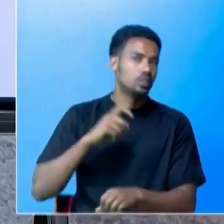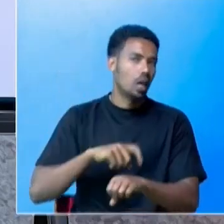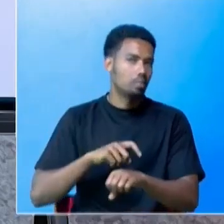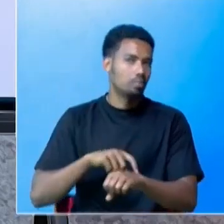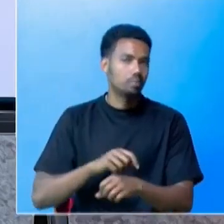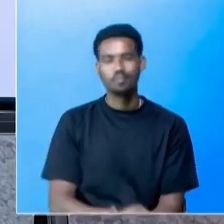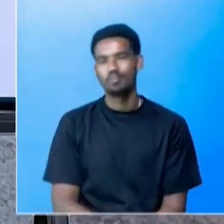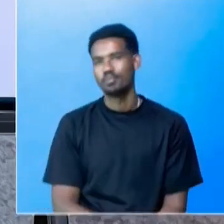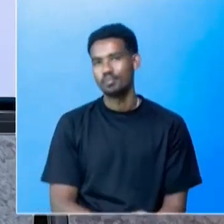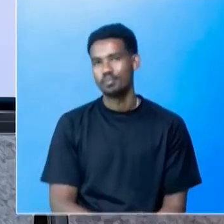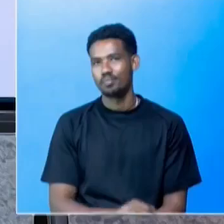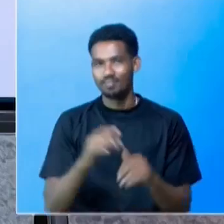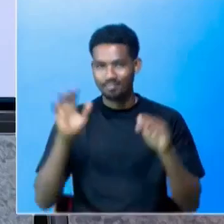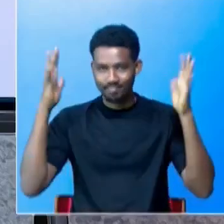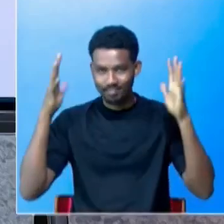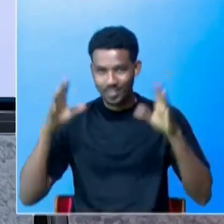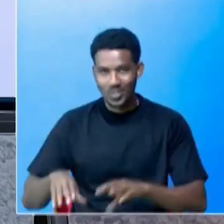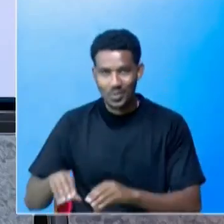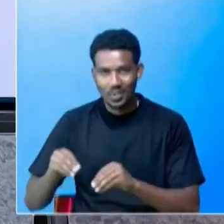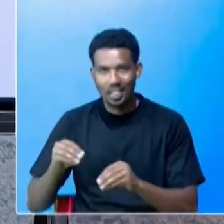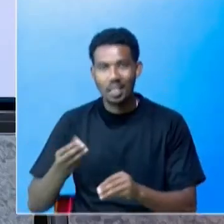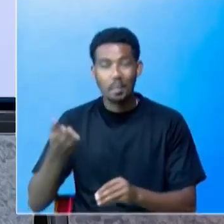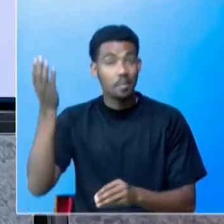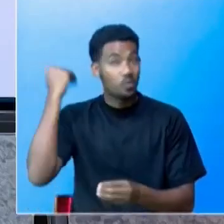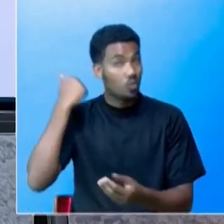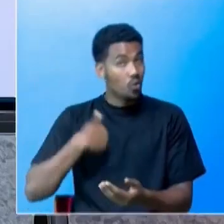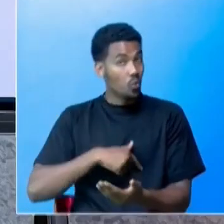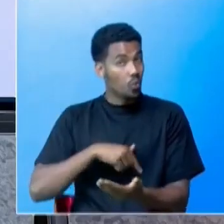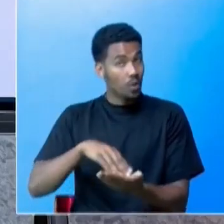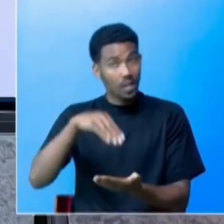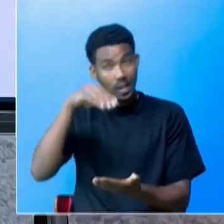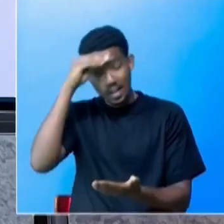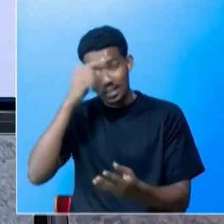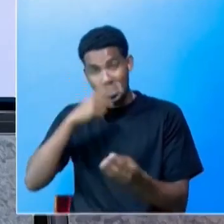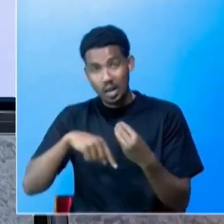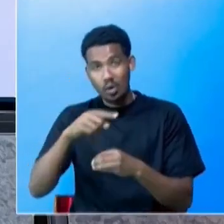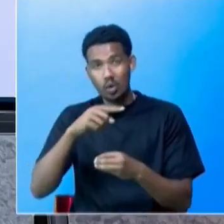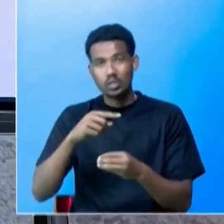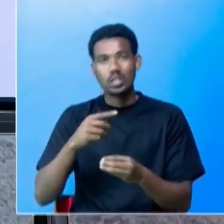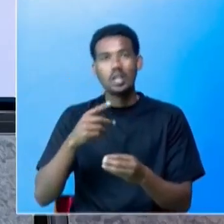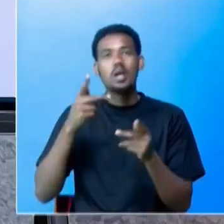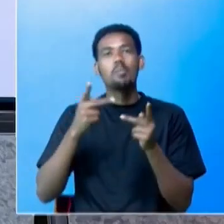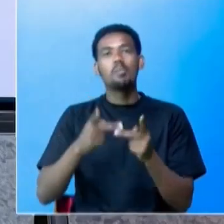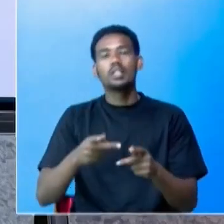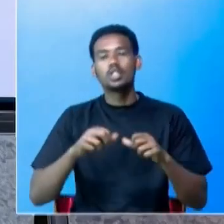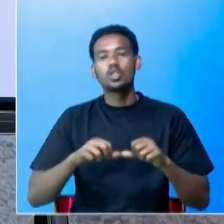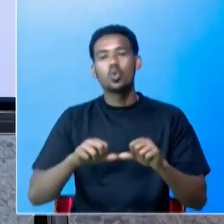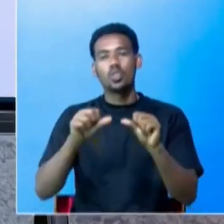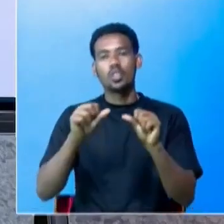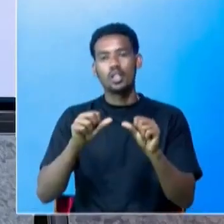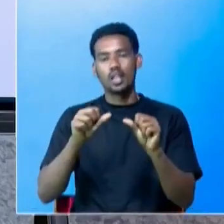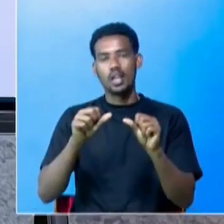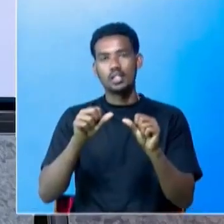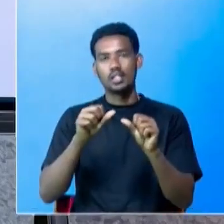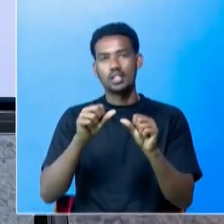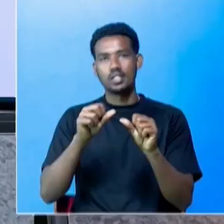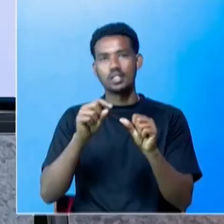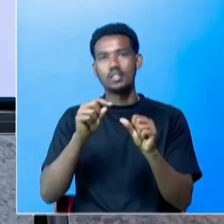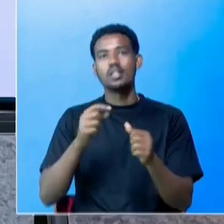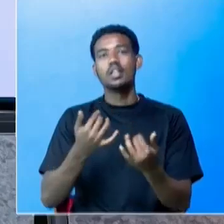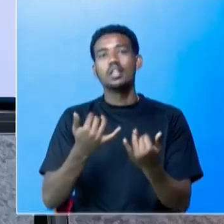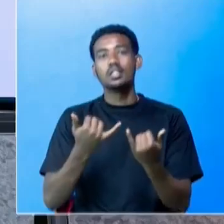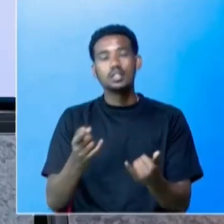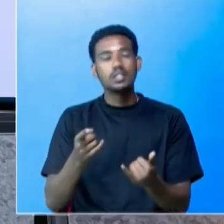Bravo, students. Last time we were learning about present continuous tense. Present continuous tense, it is